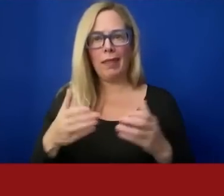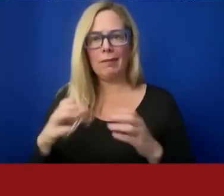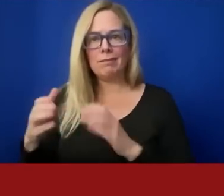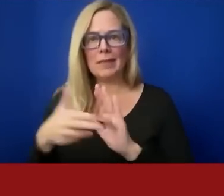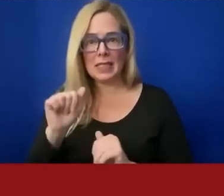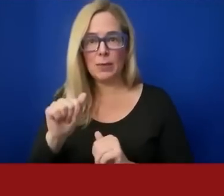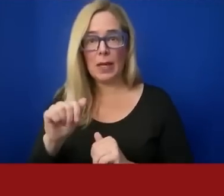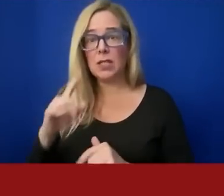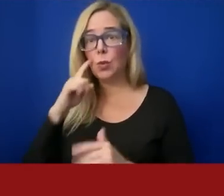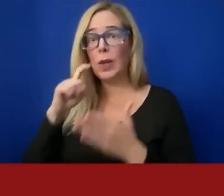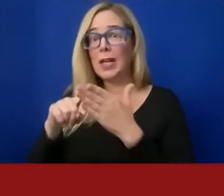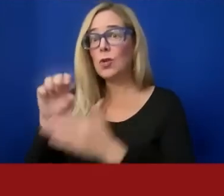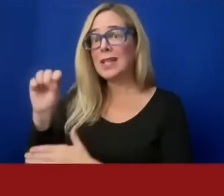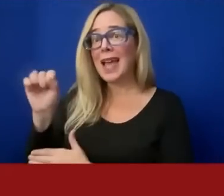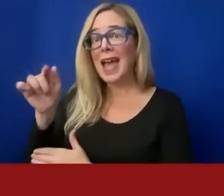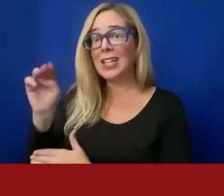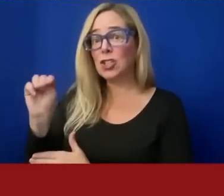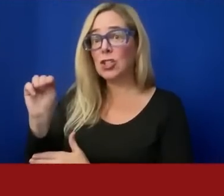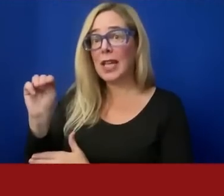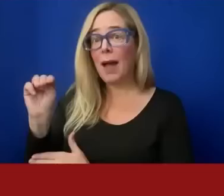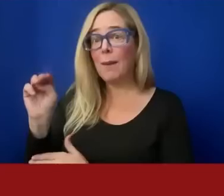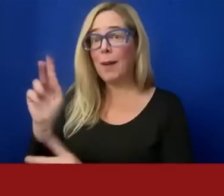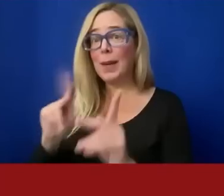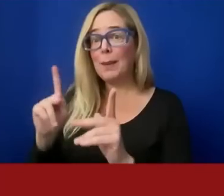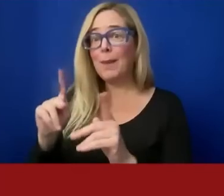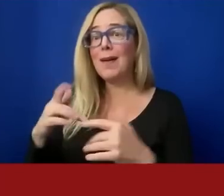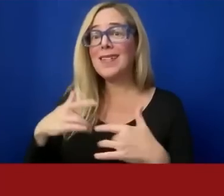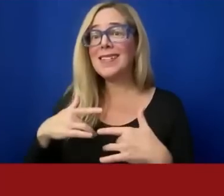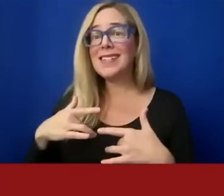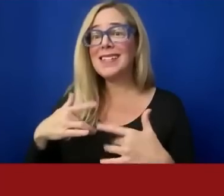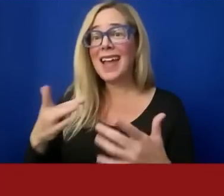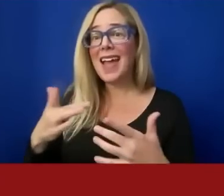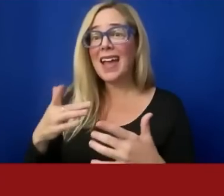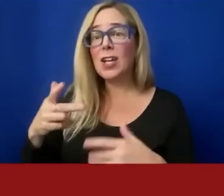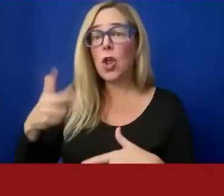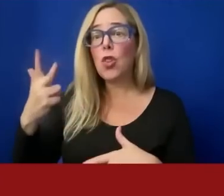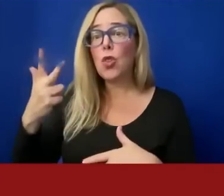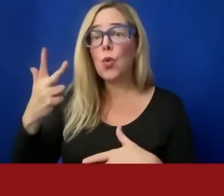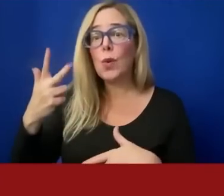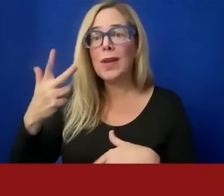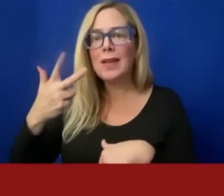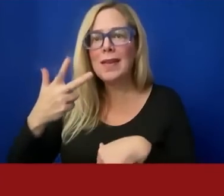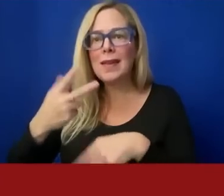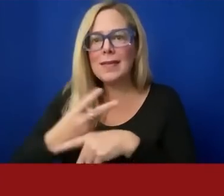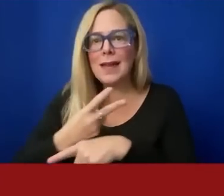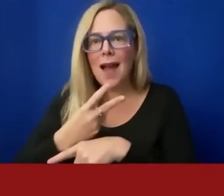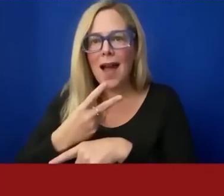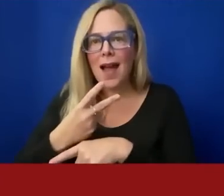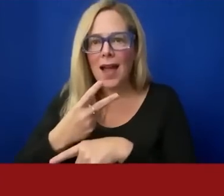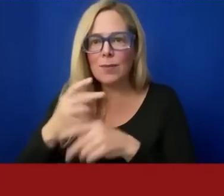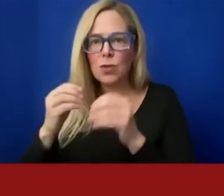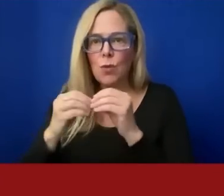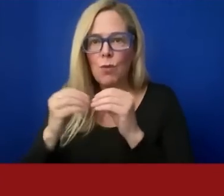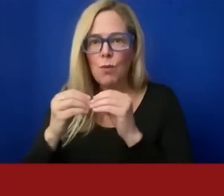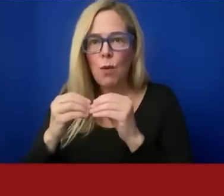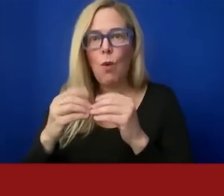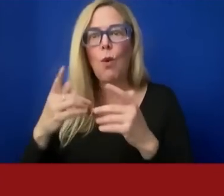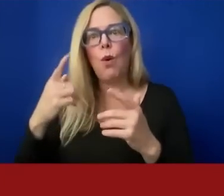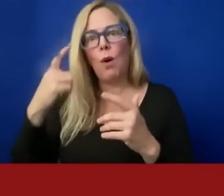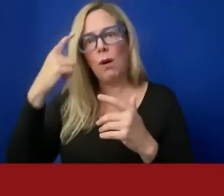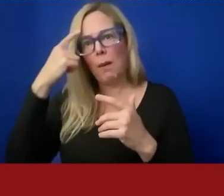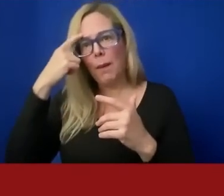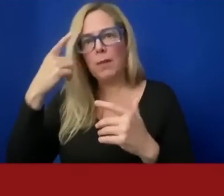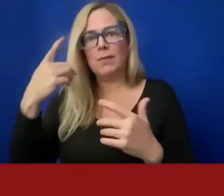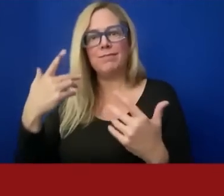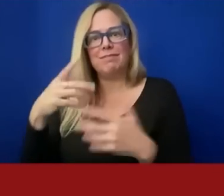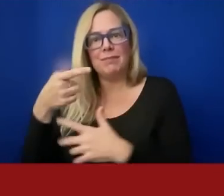had about 3 times higher odds of having a clinically significant score. What this really means when it comes to the